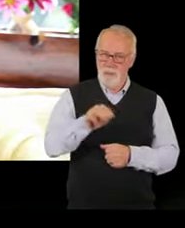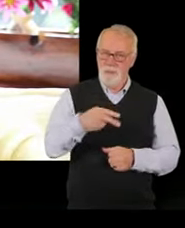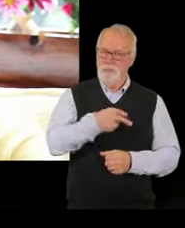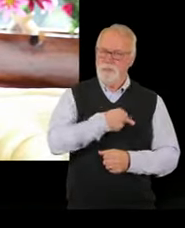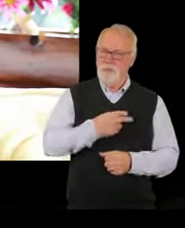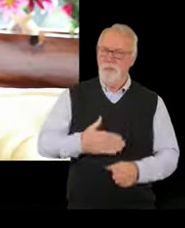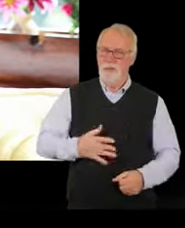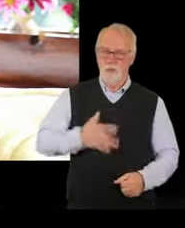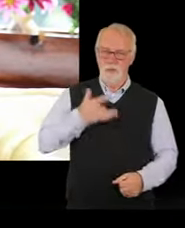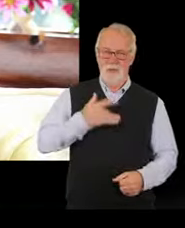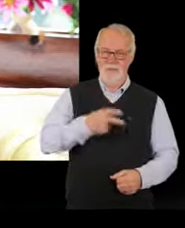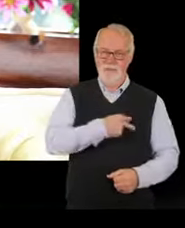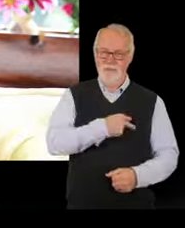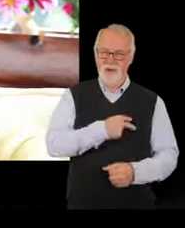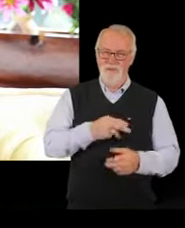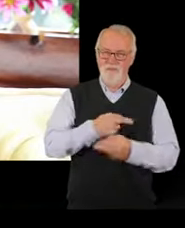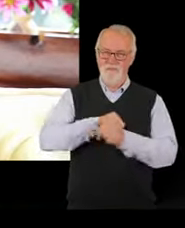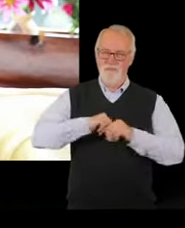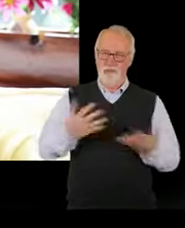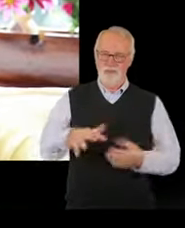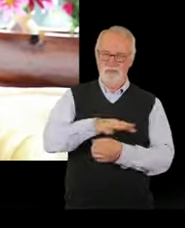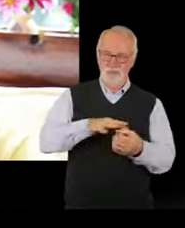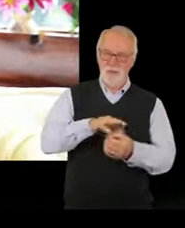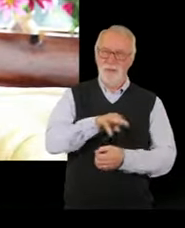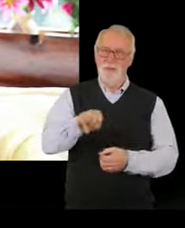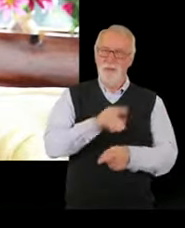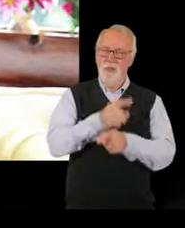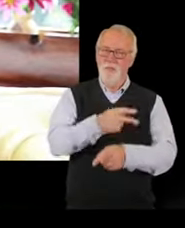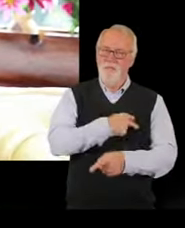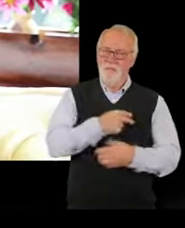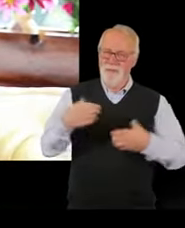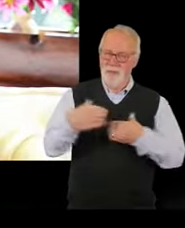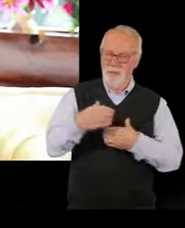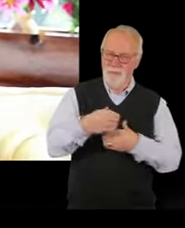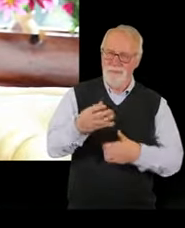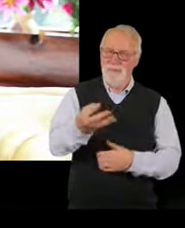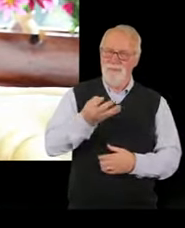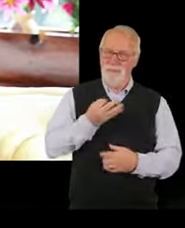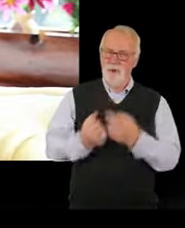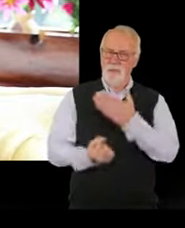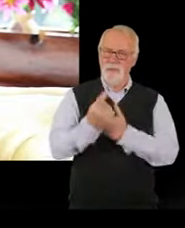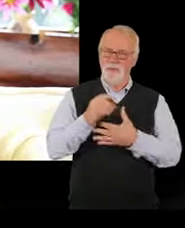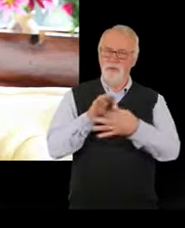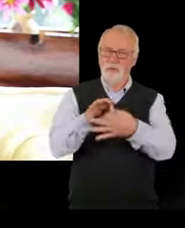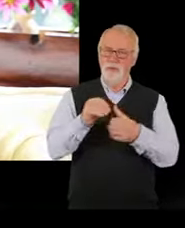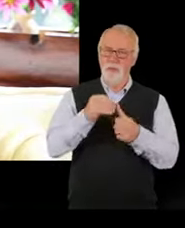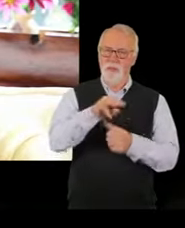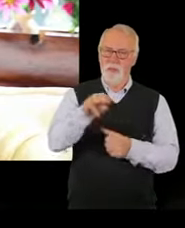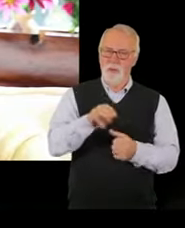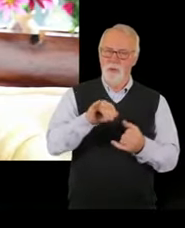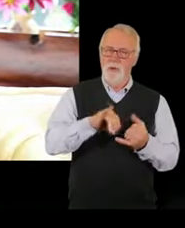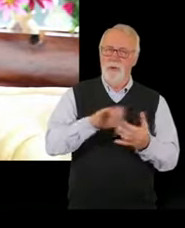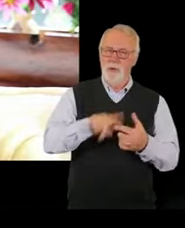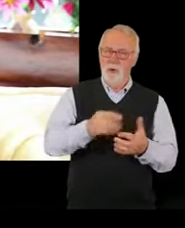The people there were very, very caring. It gave me the opportunity to relate to other